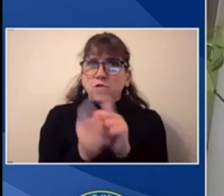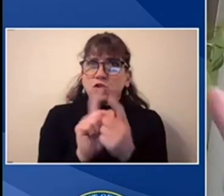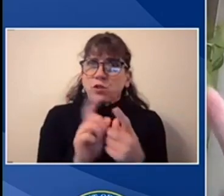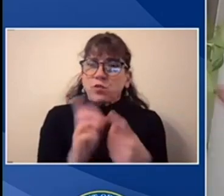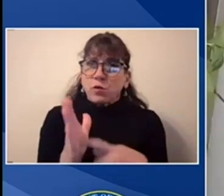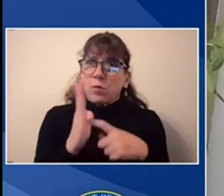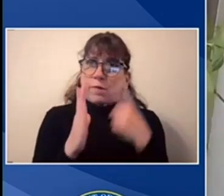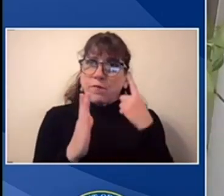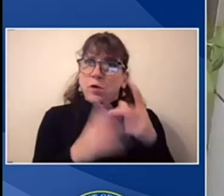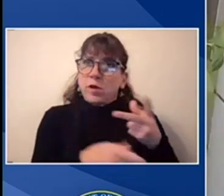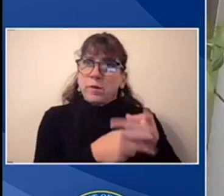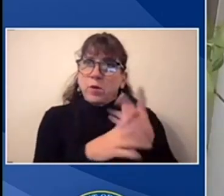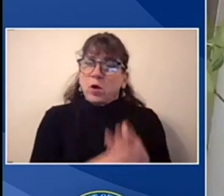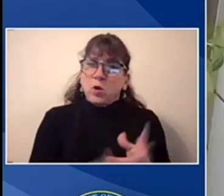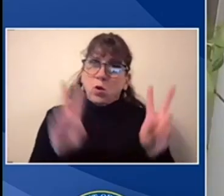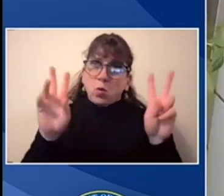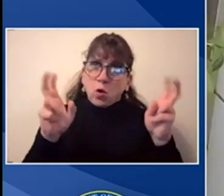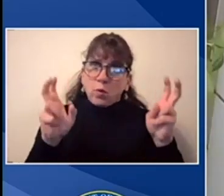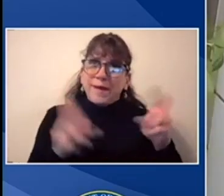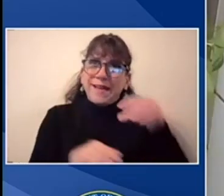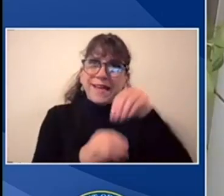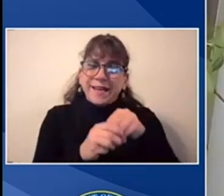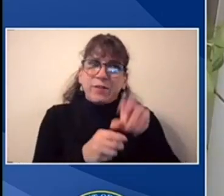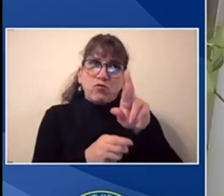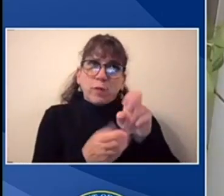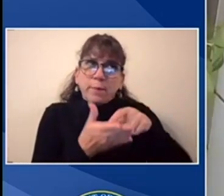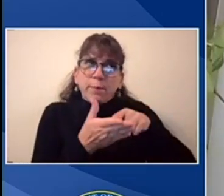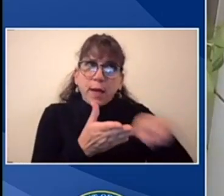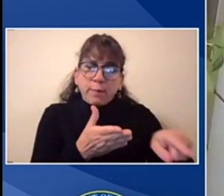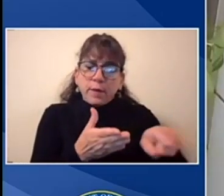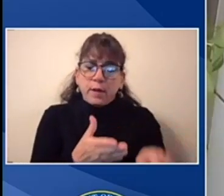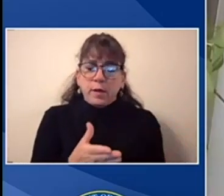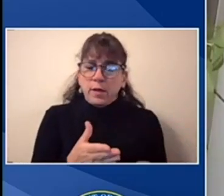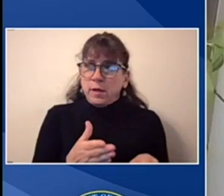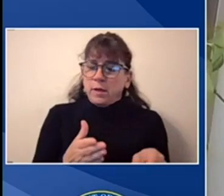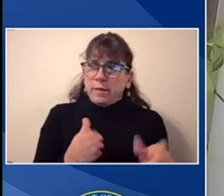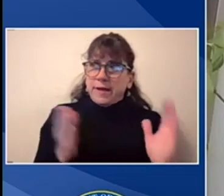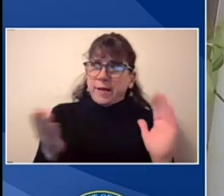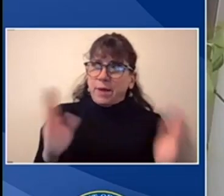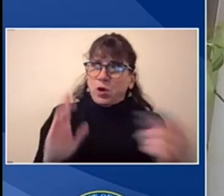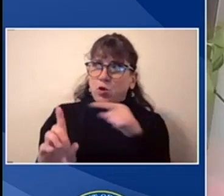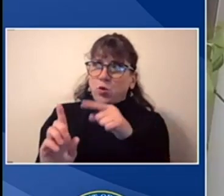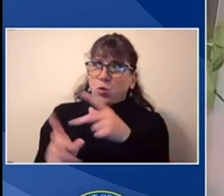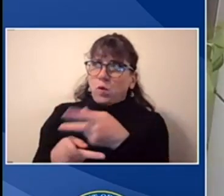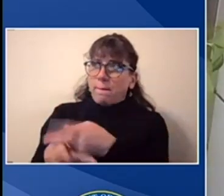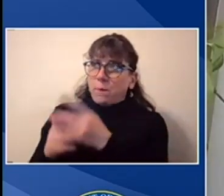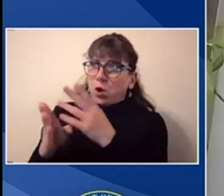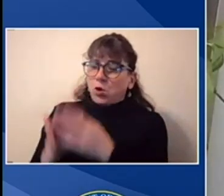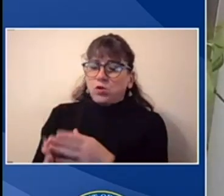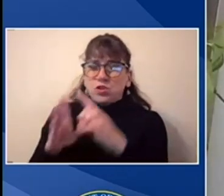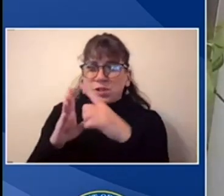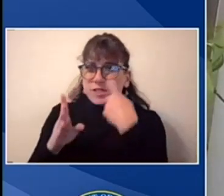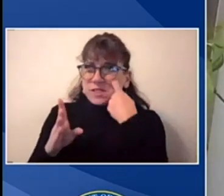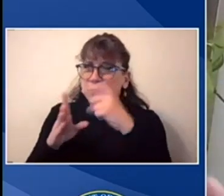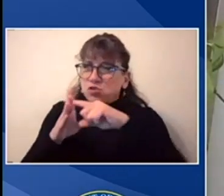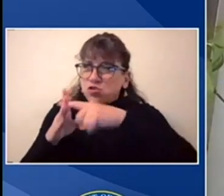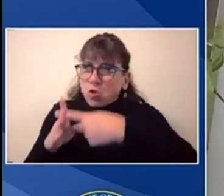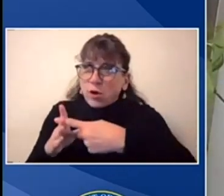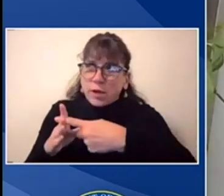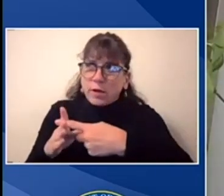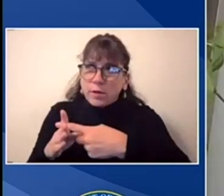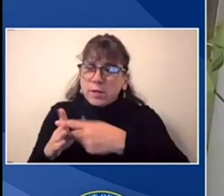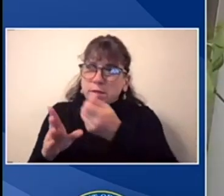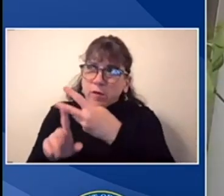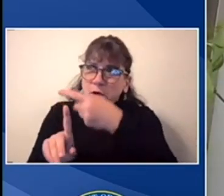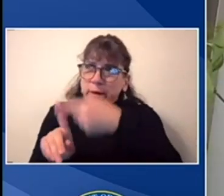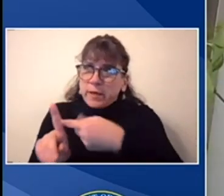from a borrower who's quote unquote in repayment for a certain amount of months to a borrower who's first entered repayment a certain number of months ago, which I understand